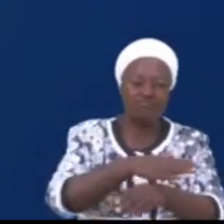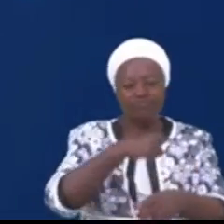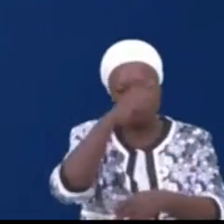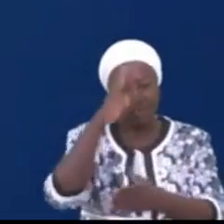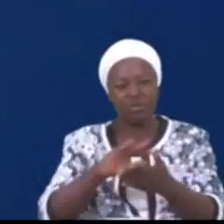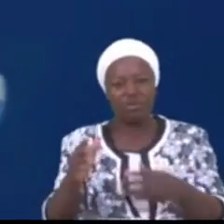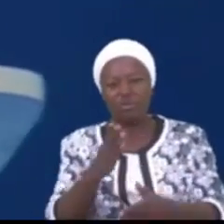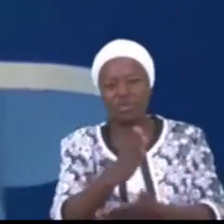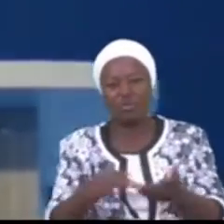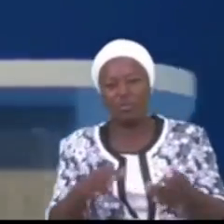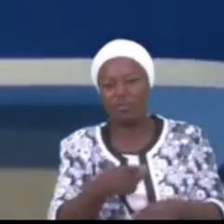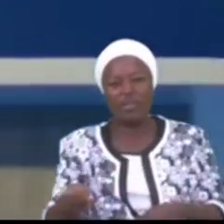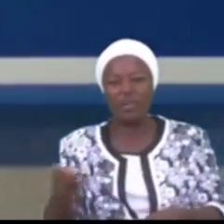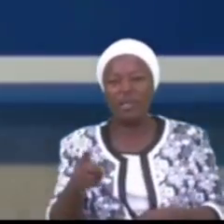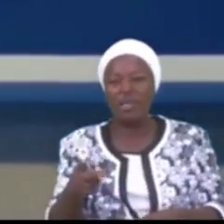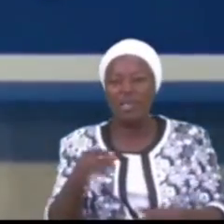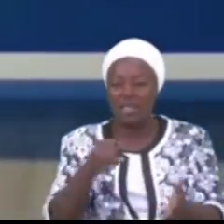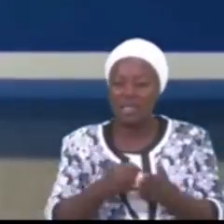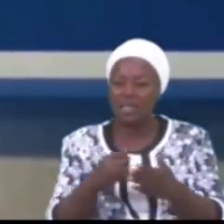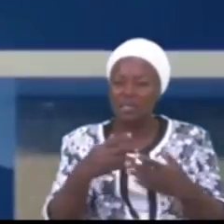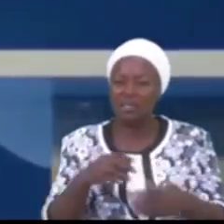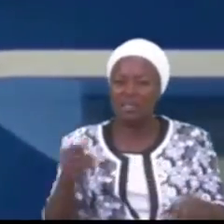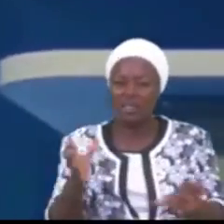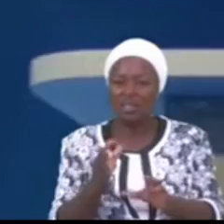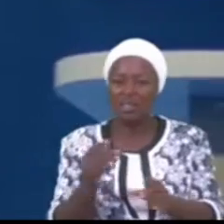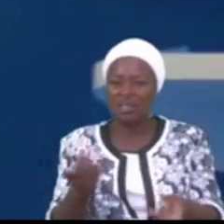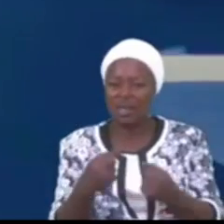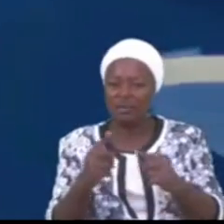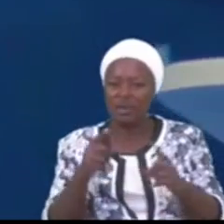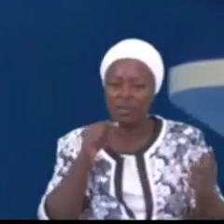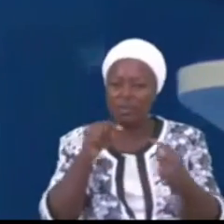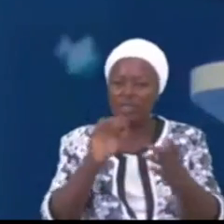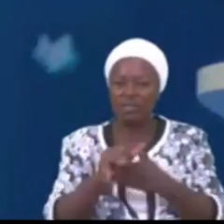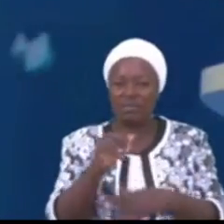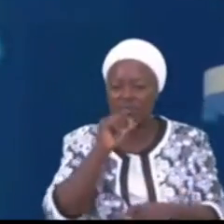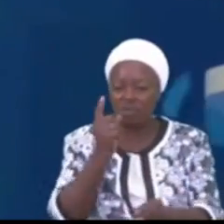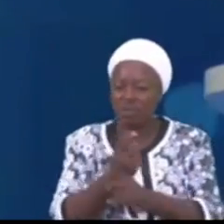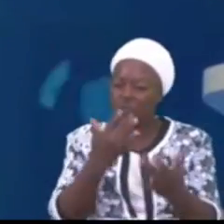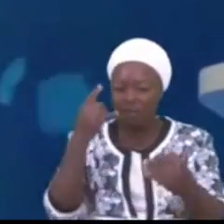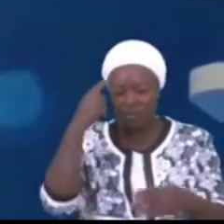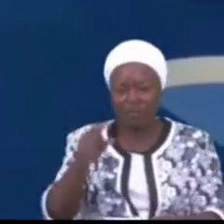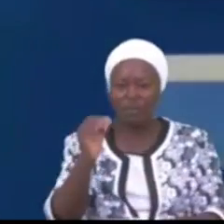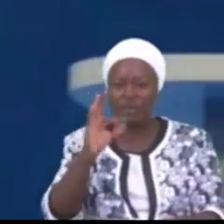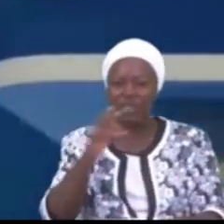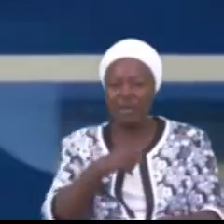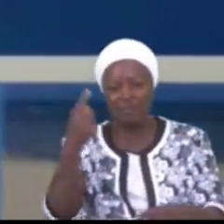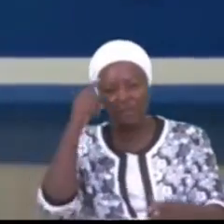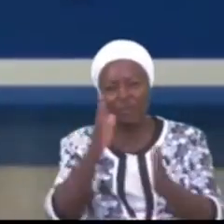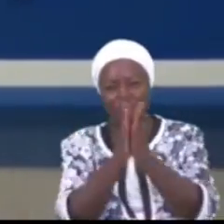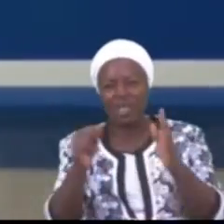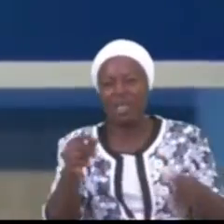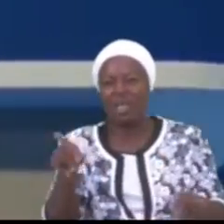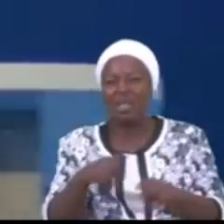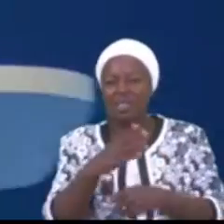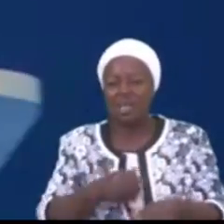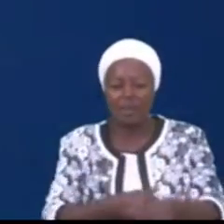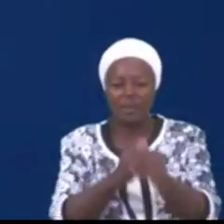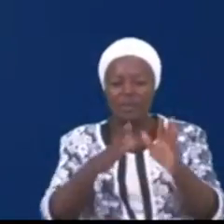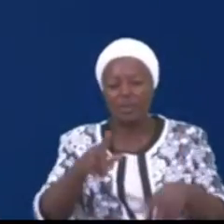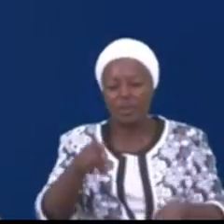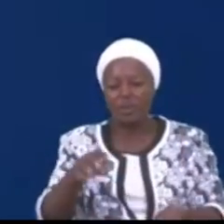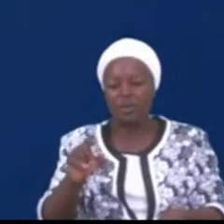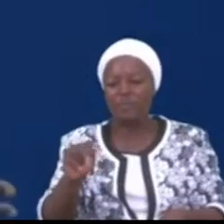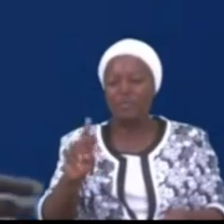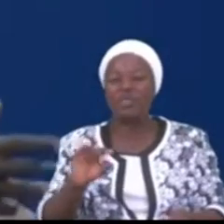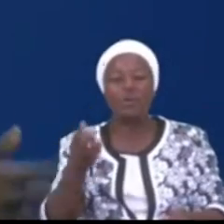the point that they were not only waiting out for preaching and for praying, as the apostle Peter was walking